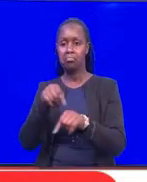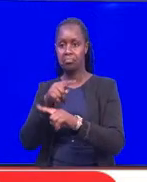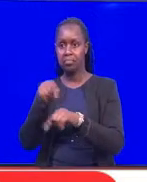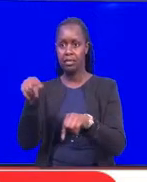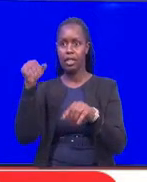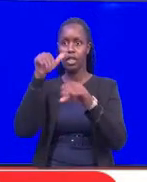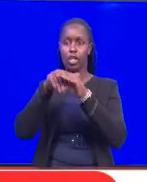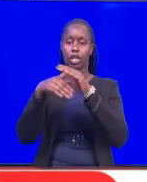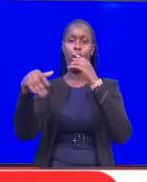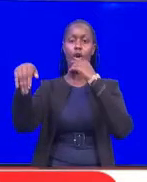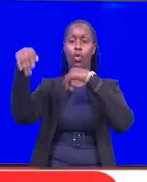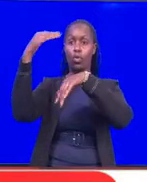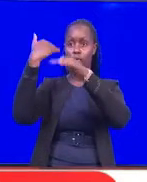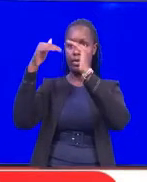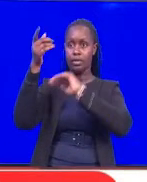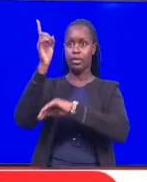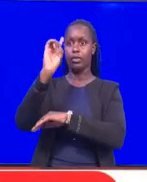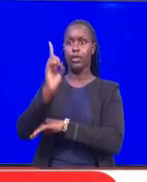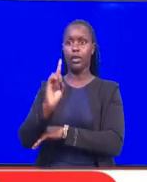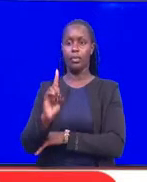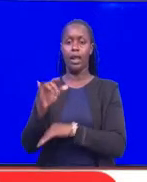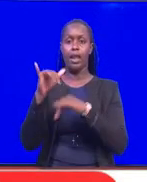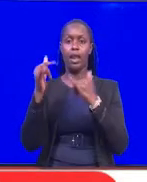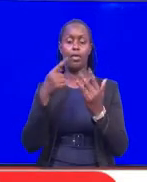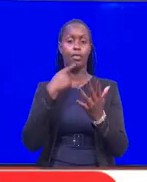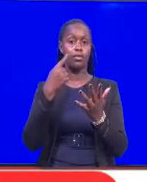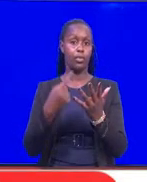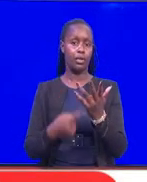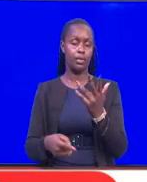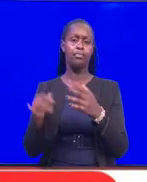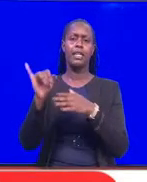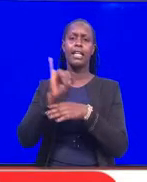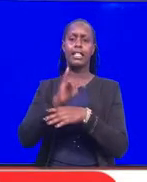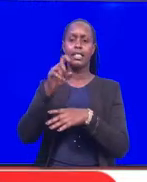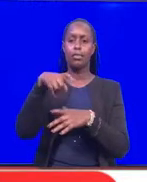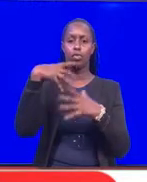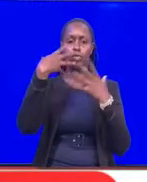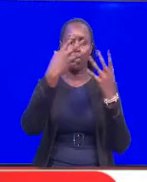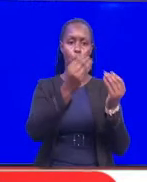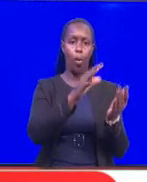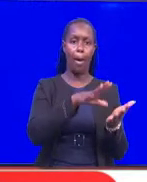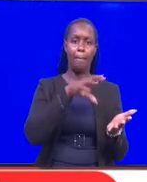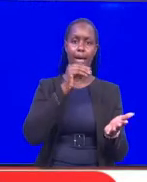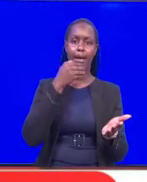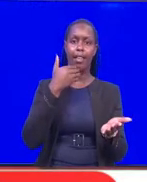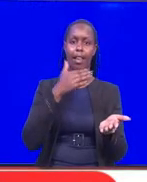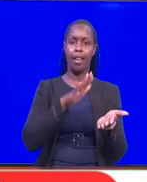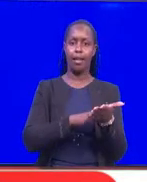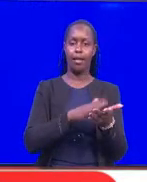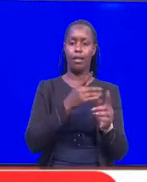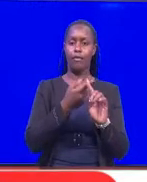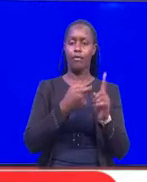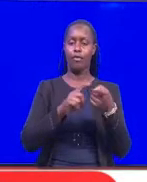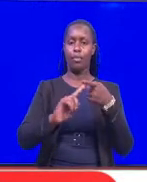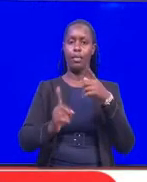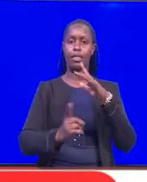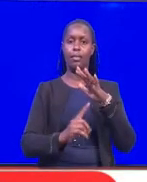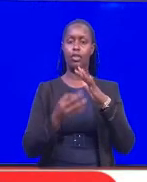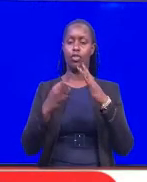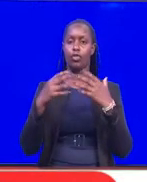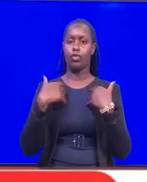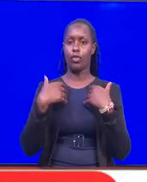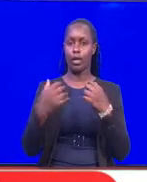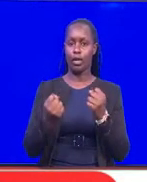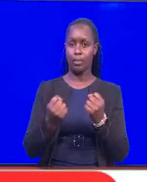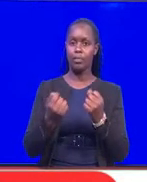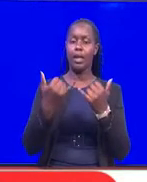reports, medical interns are yet to begin picking their letters at the Ministry of Health following a directive issued by the